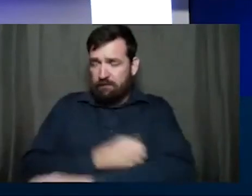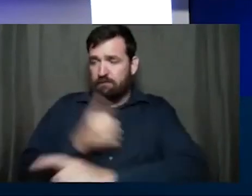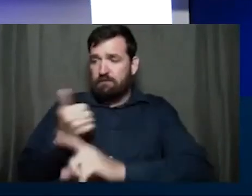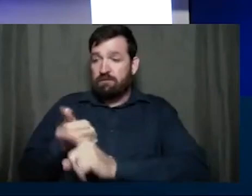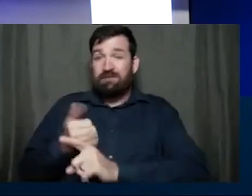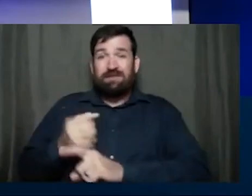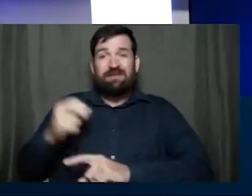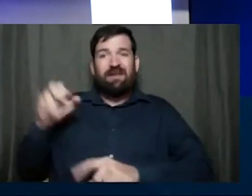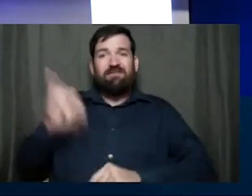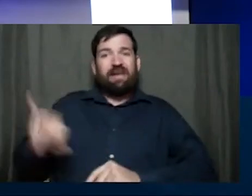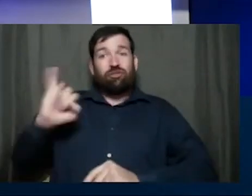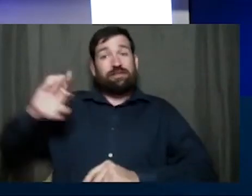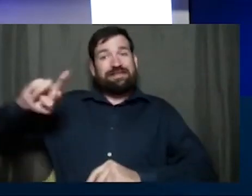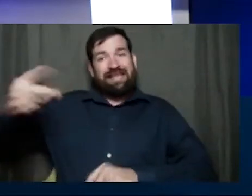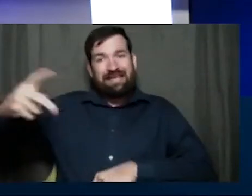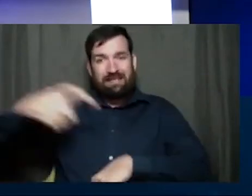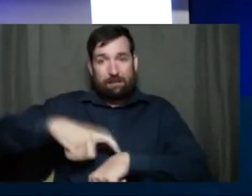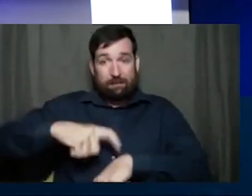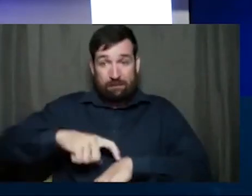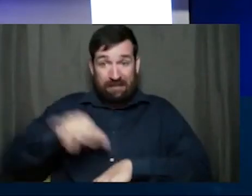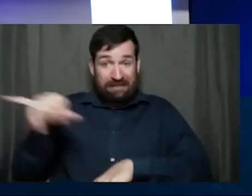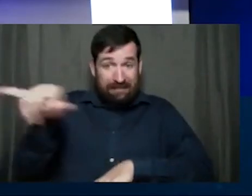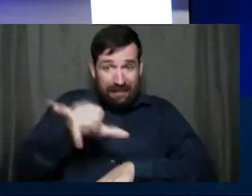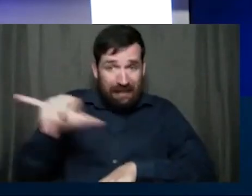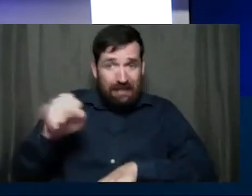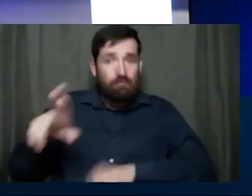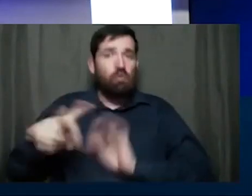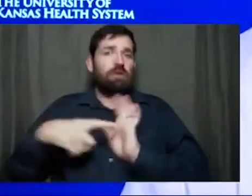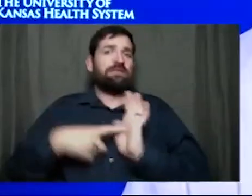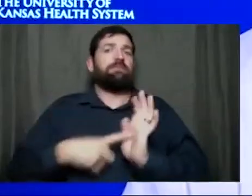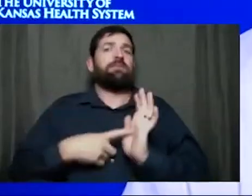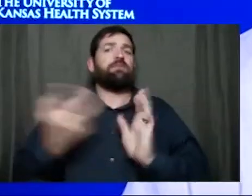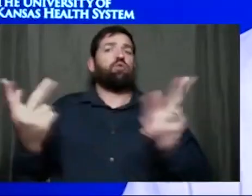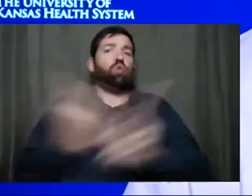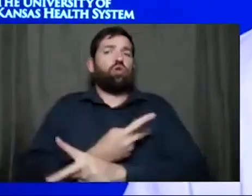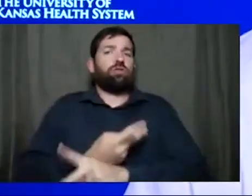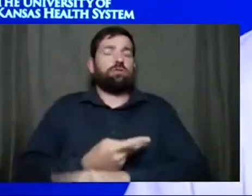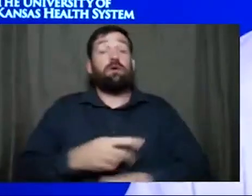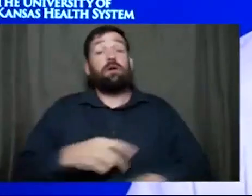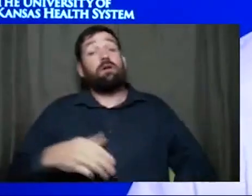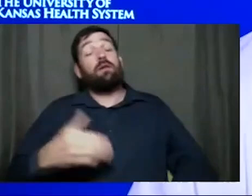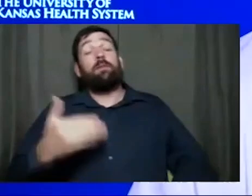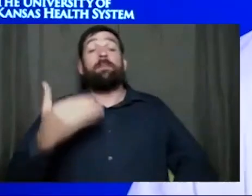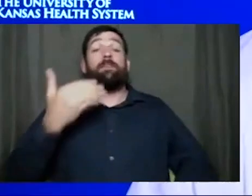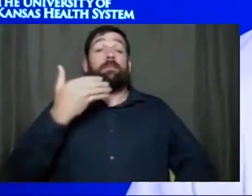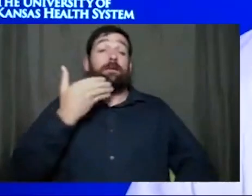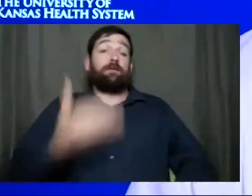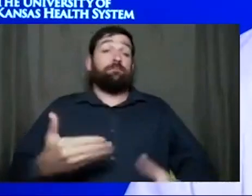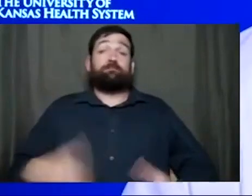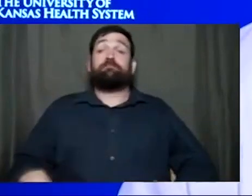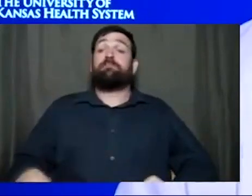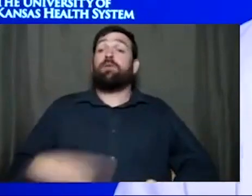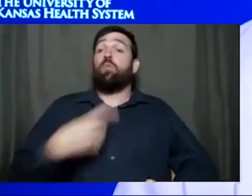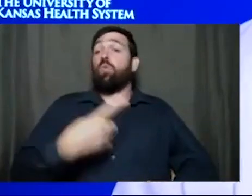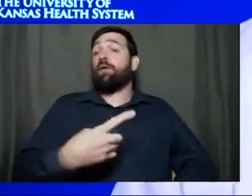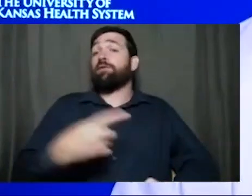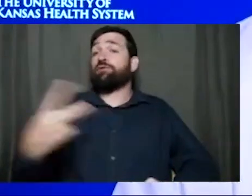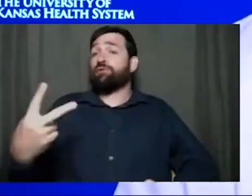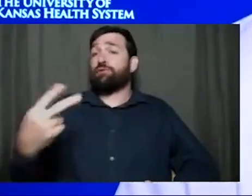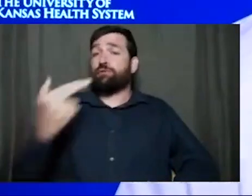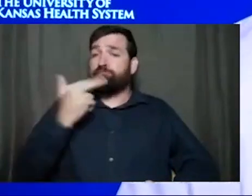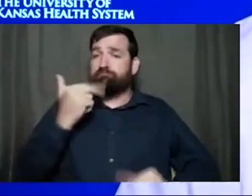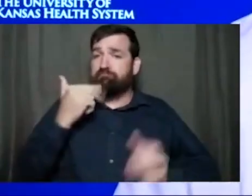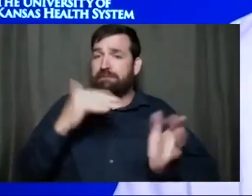the same or can the symptoms be worse? So this is good. There is one or two small studies looking